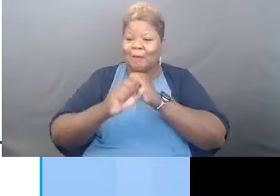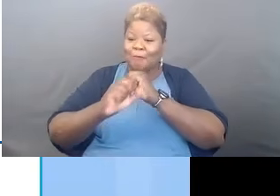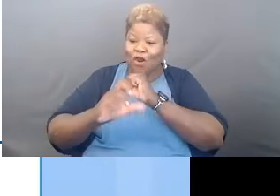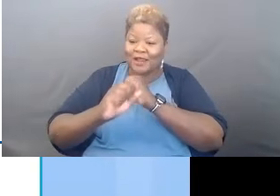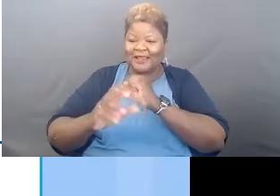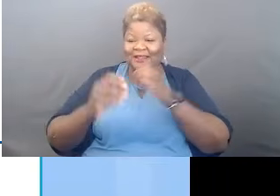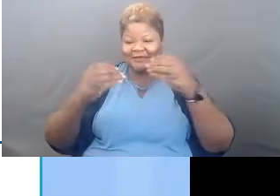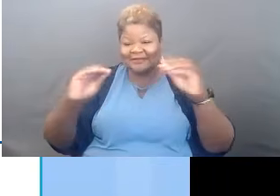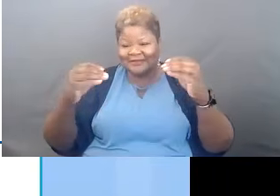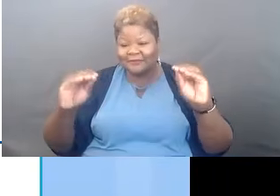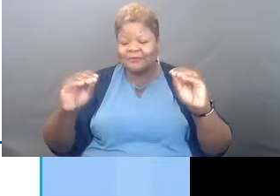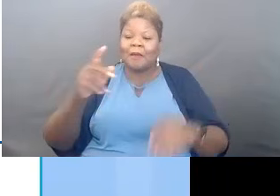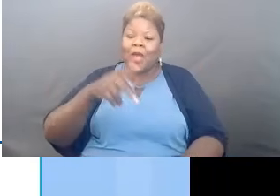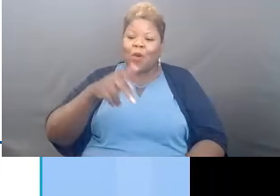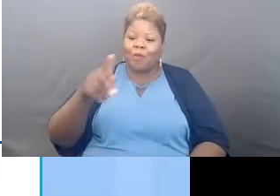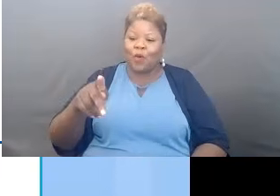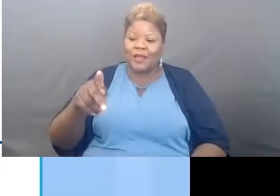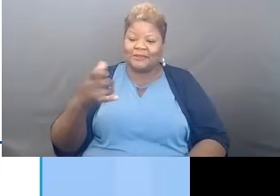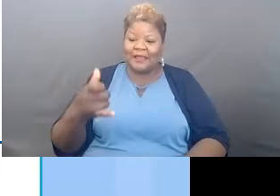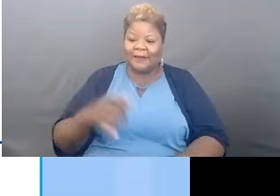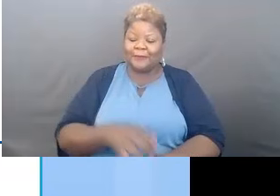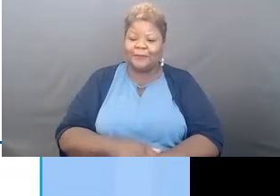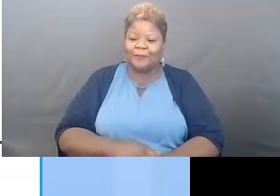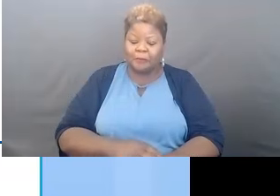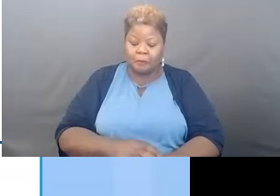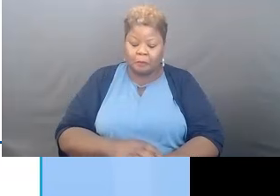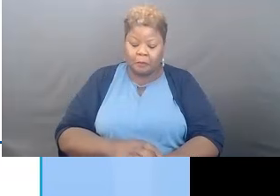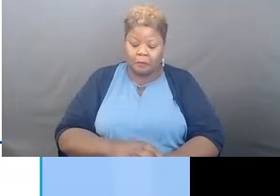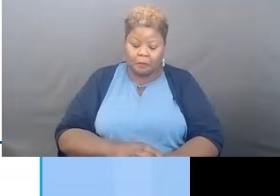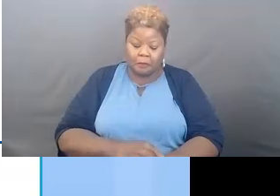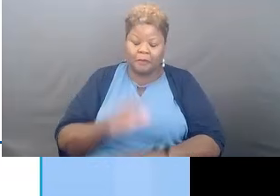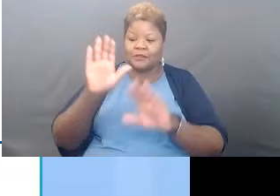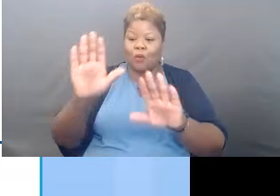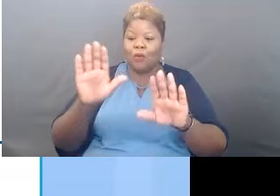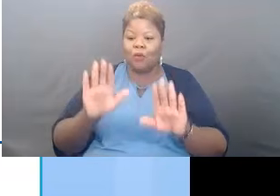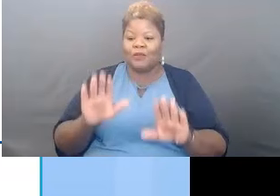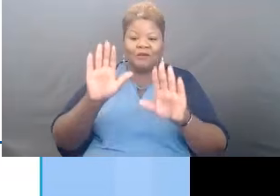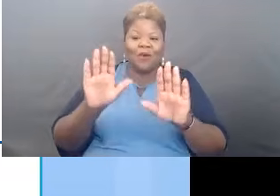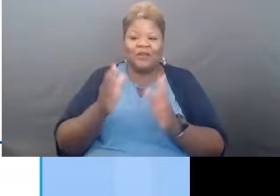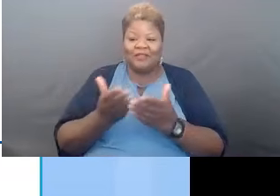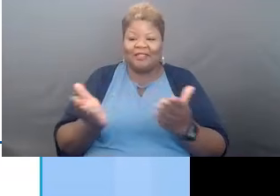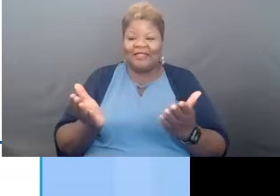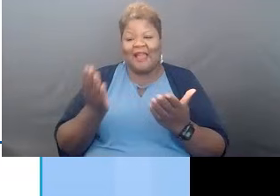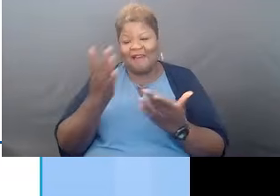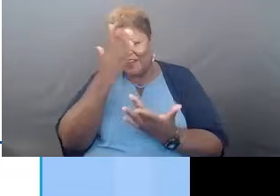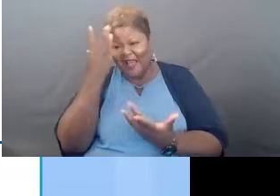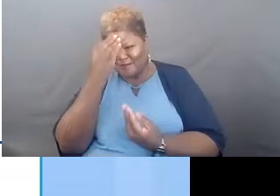materials, such as our PowerPoint. So that's just a wonderful thing that I like to point